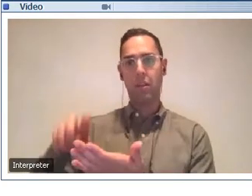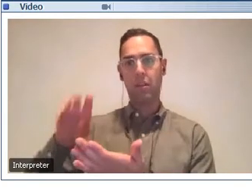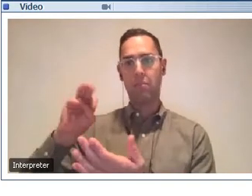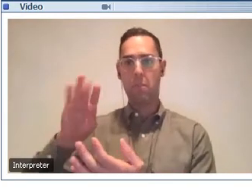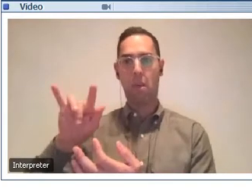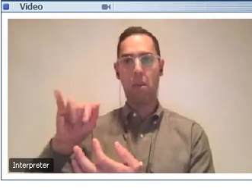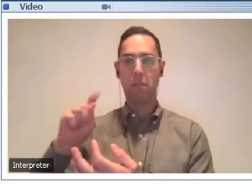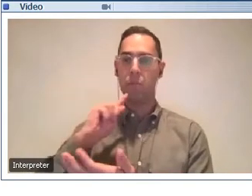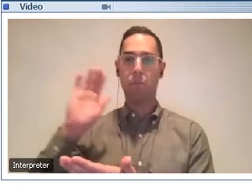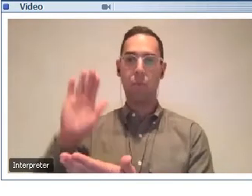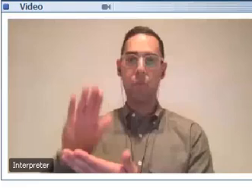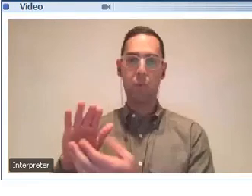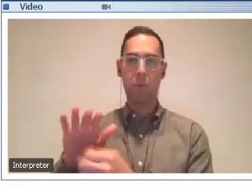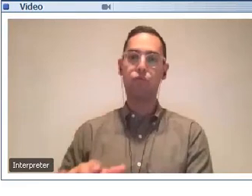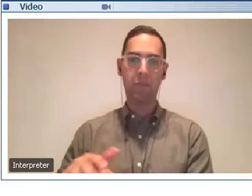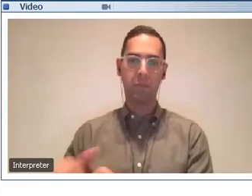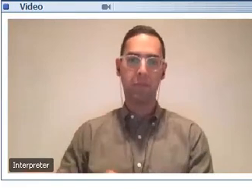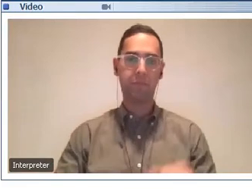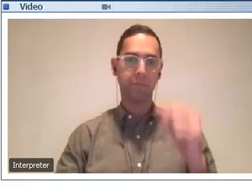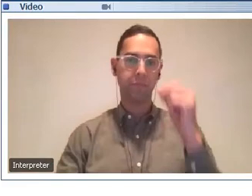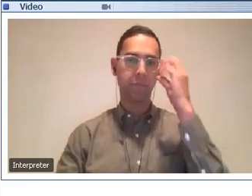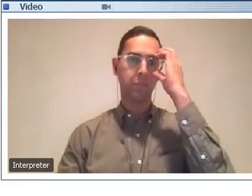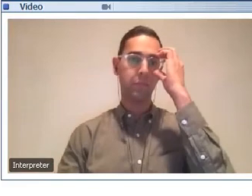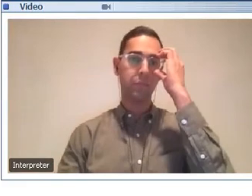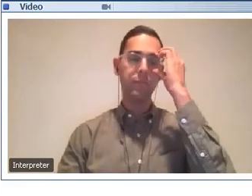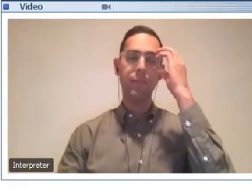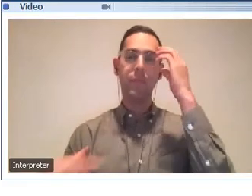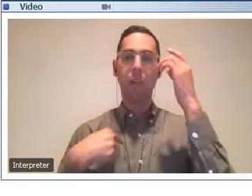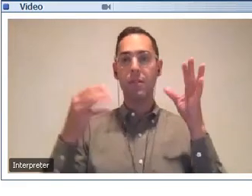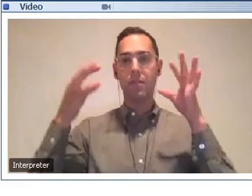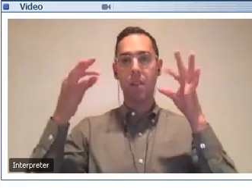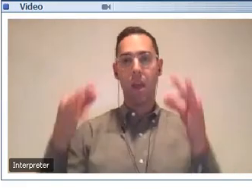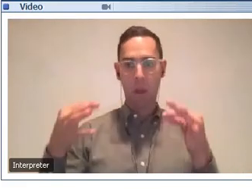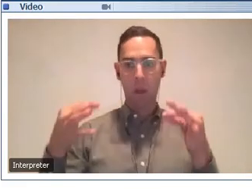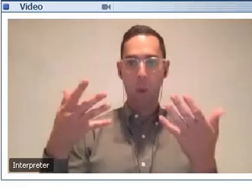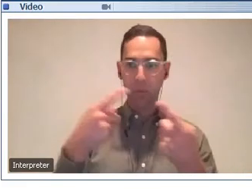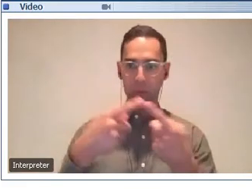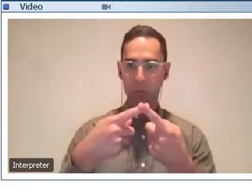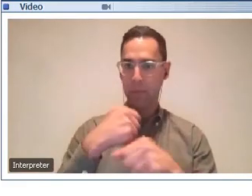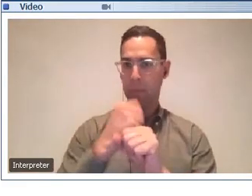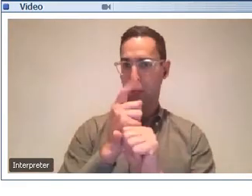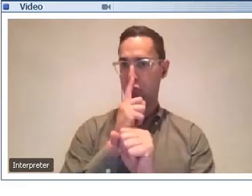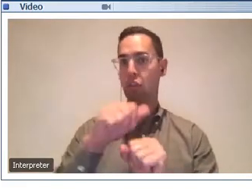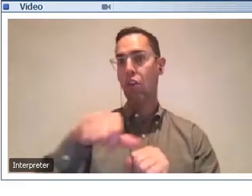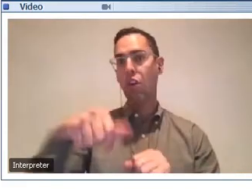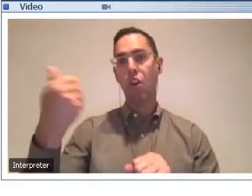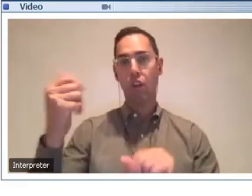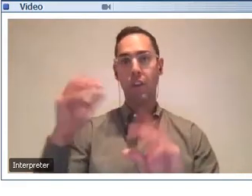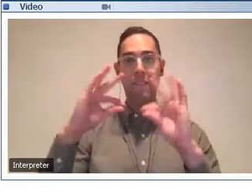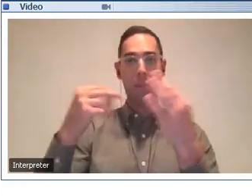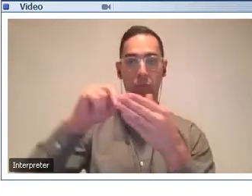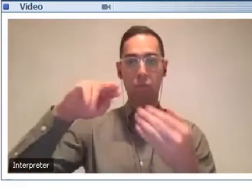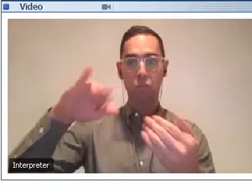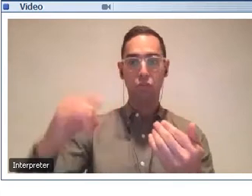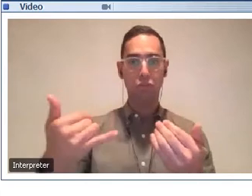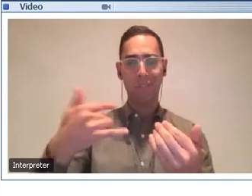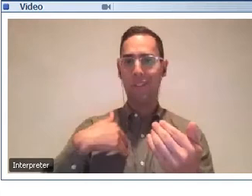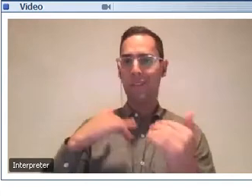I decided I didn't want other families to go through the same thing we did, and I advocated for paid leave, not knowing, of course, I would need it again myself